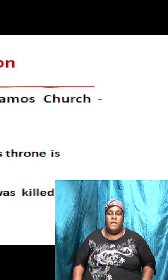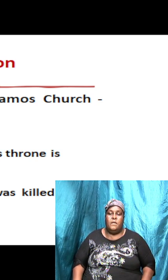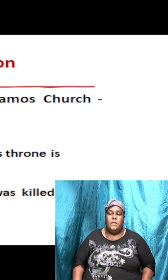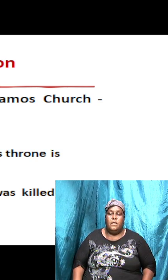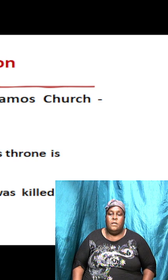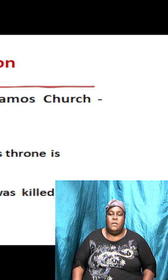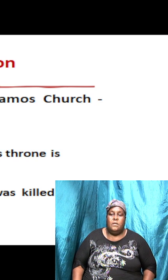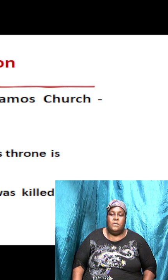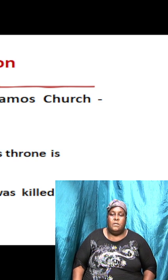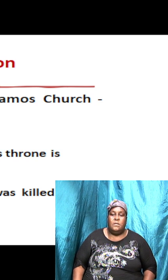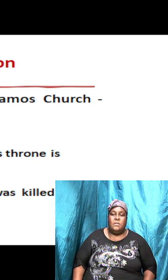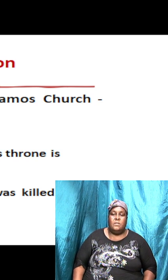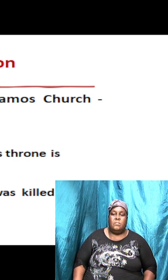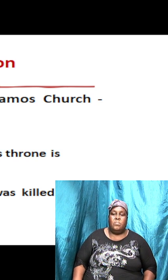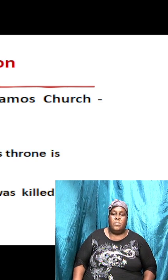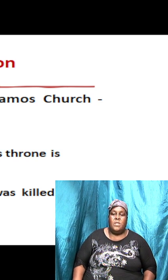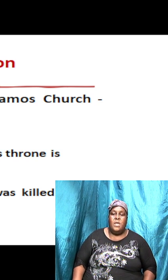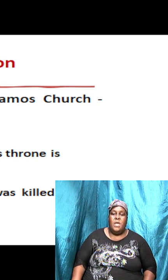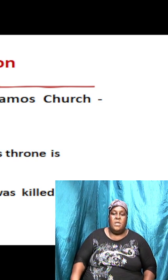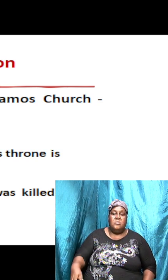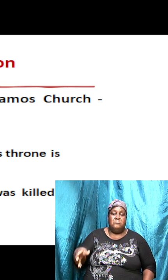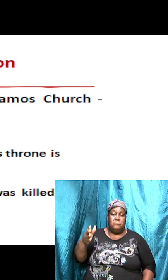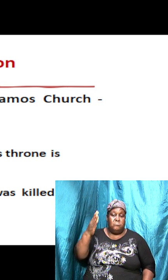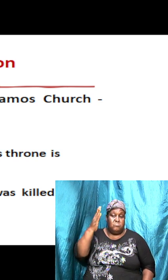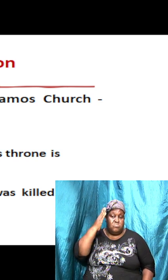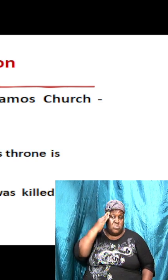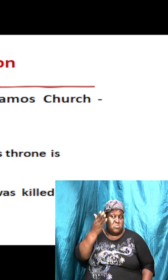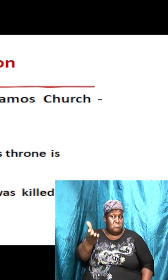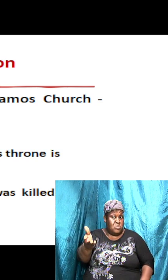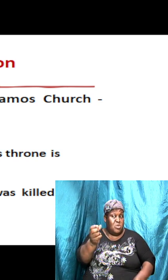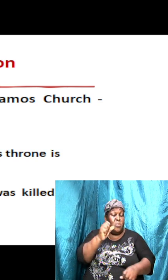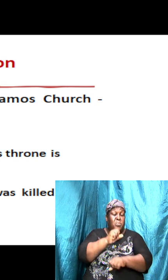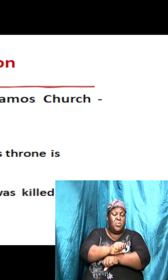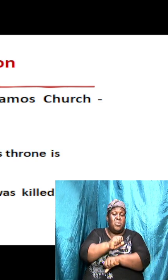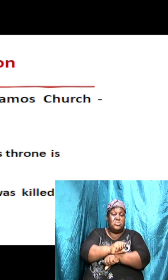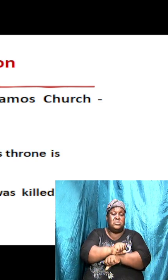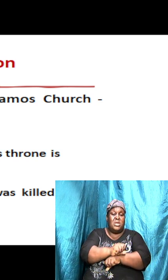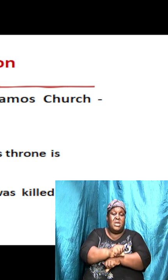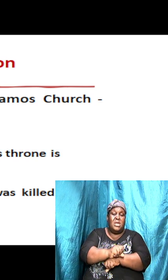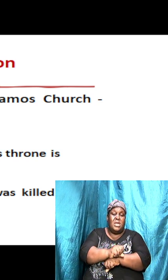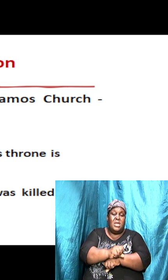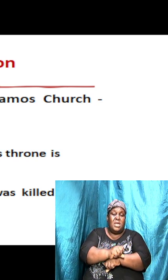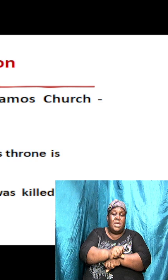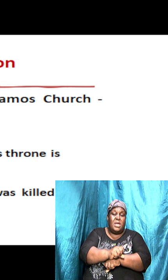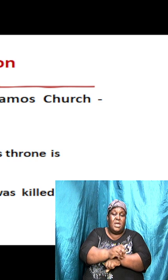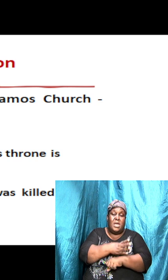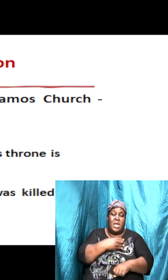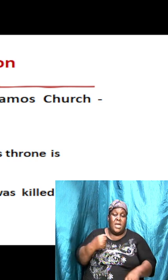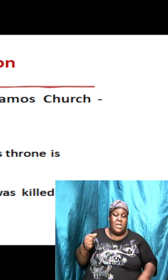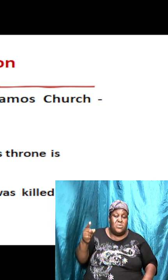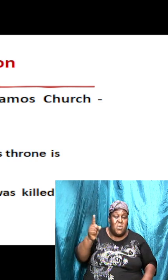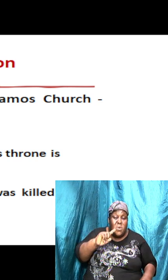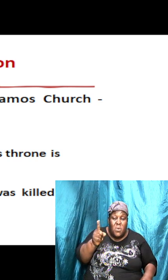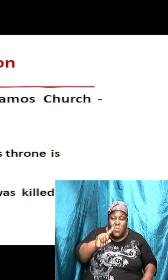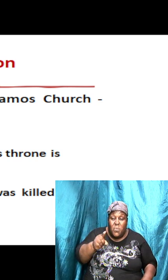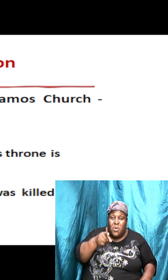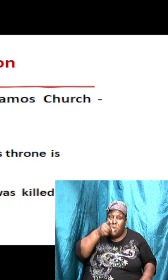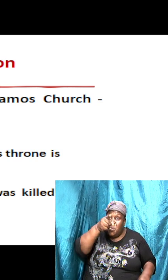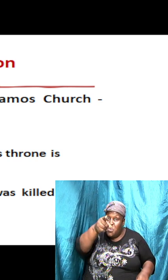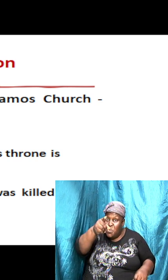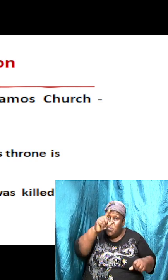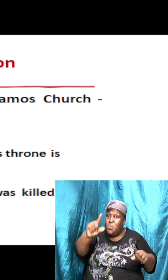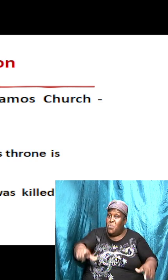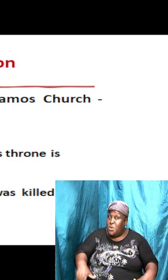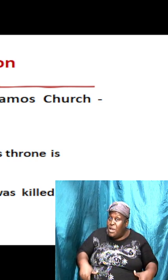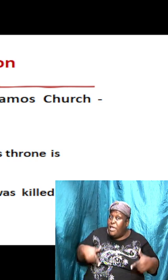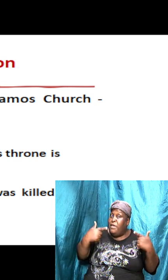point B, in point A says, I know their works, and then B says, and where you dwell, where Satan's throne